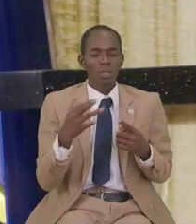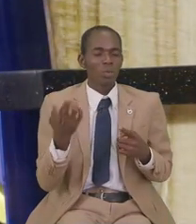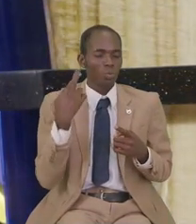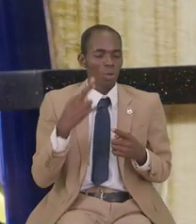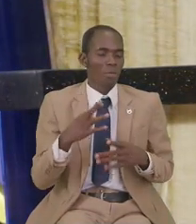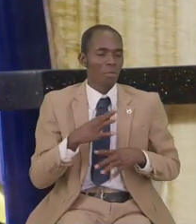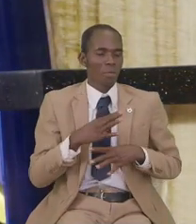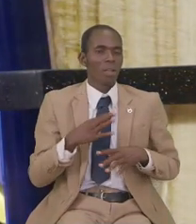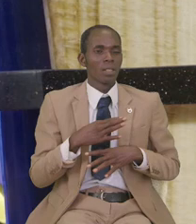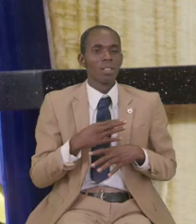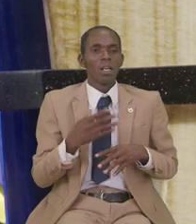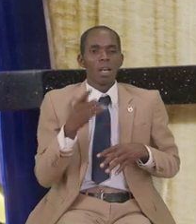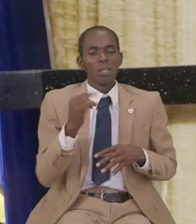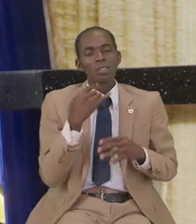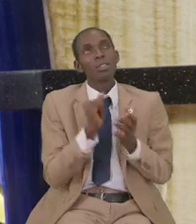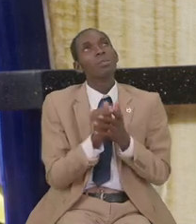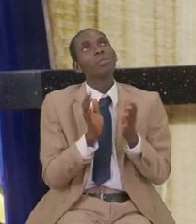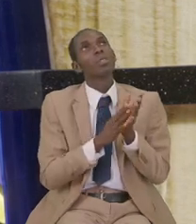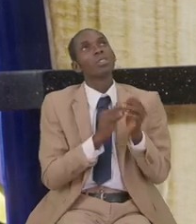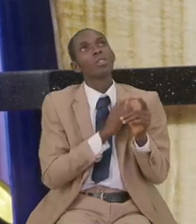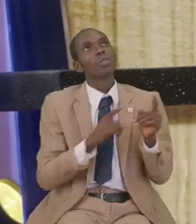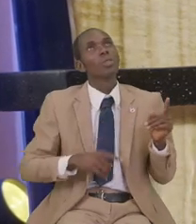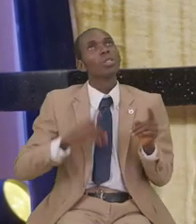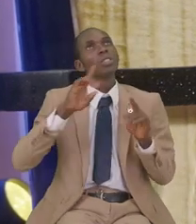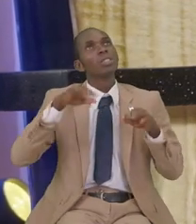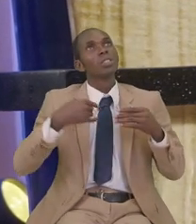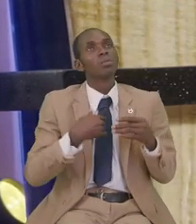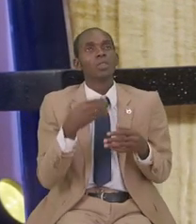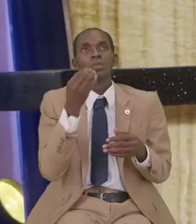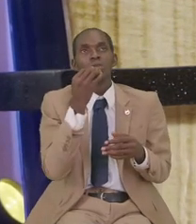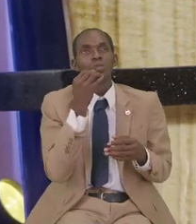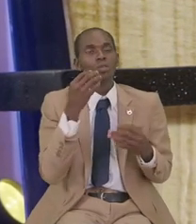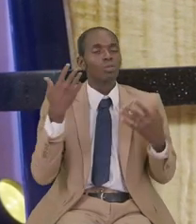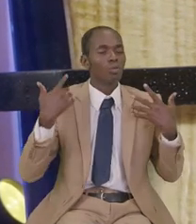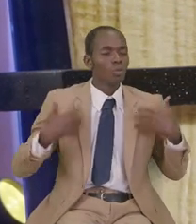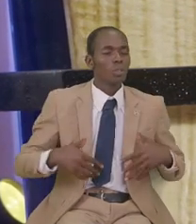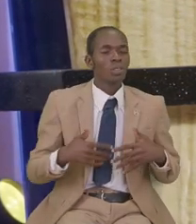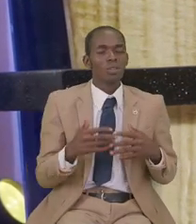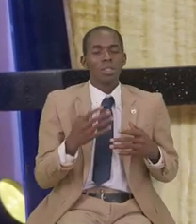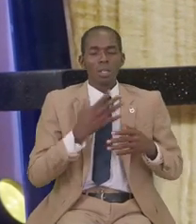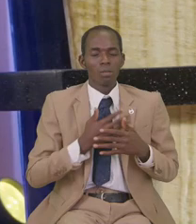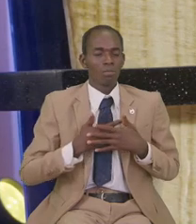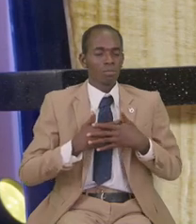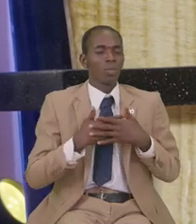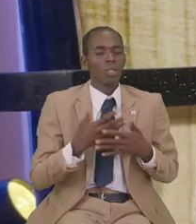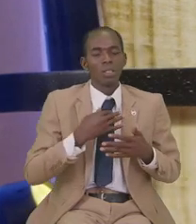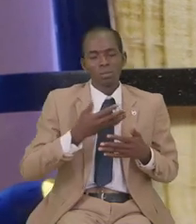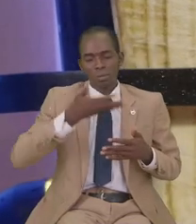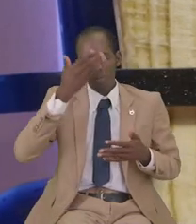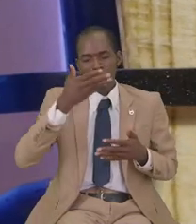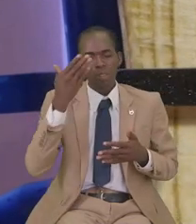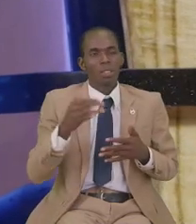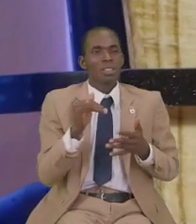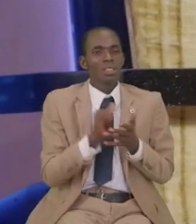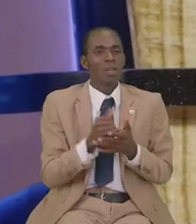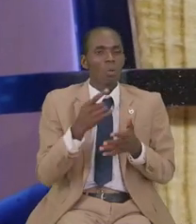Lord, it's the Lord that did this. When God gave them food and clothing and shelter and everything, and when he protected them everywhere, that's what they